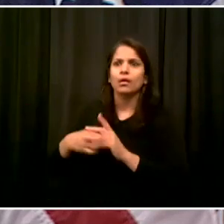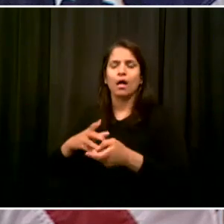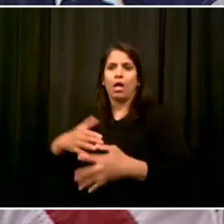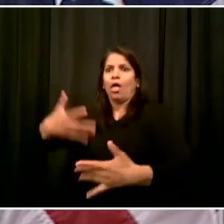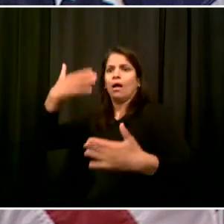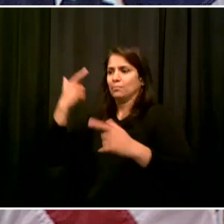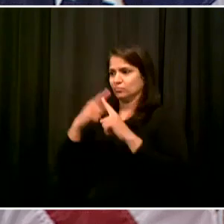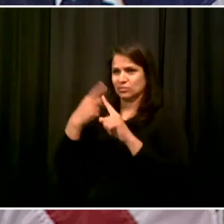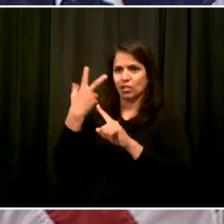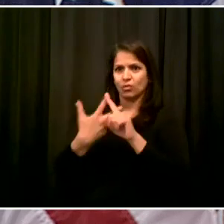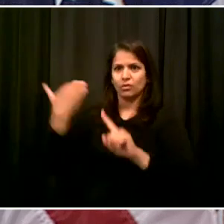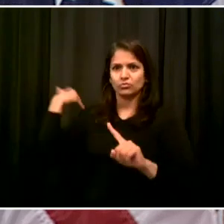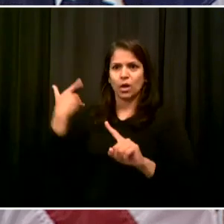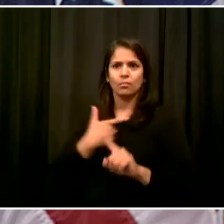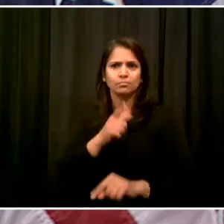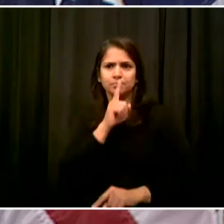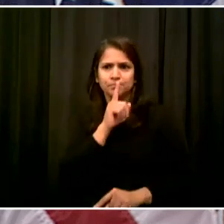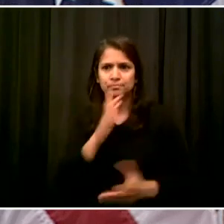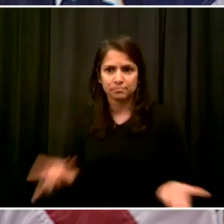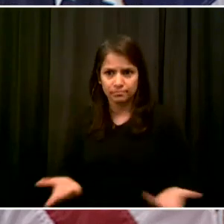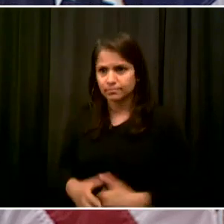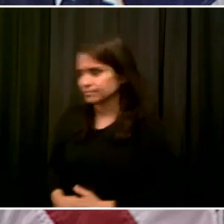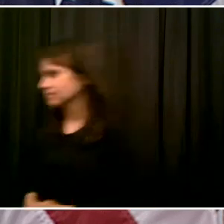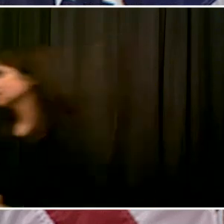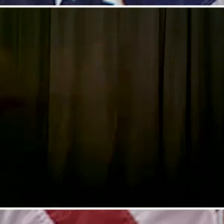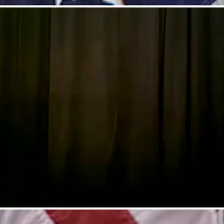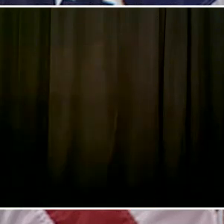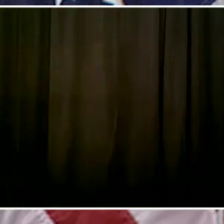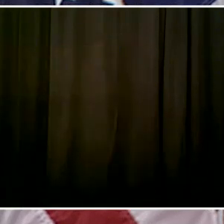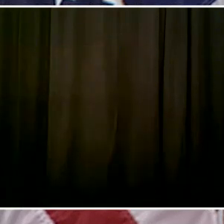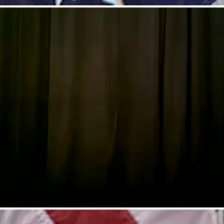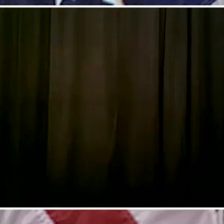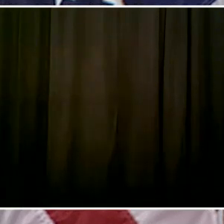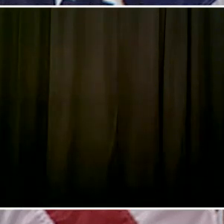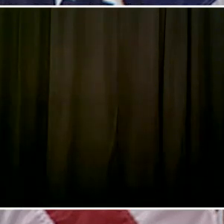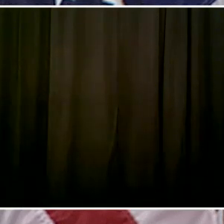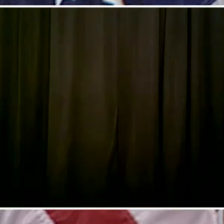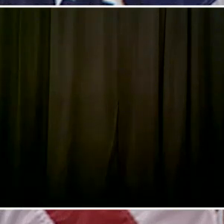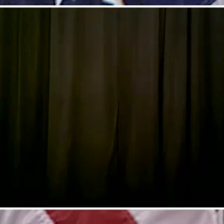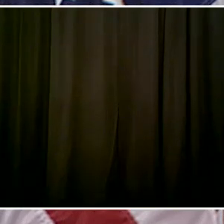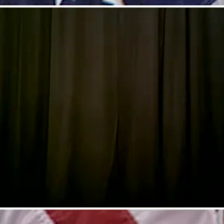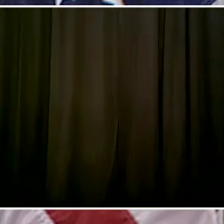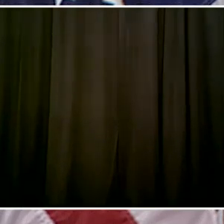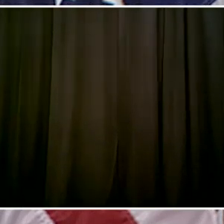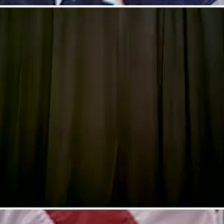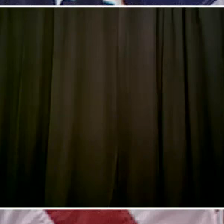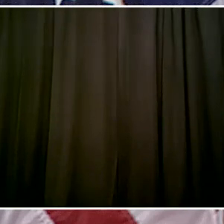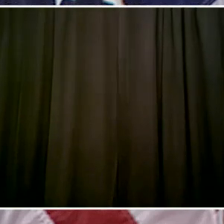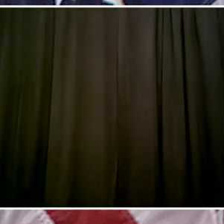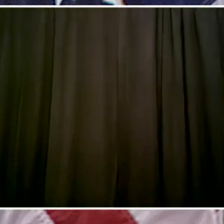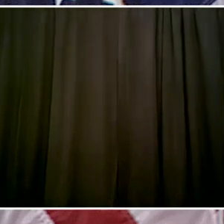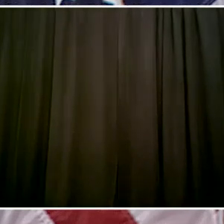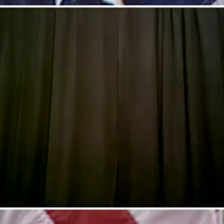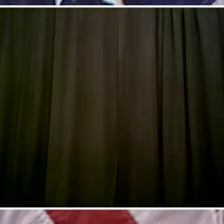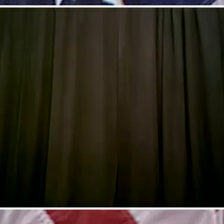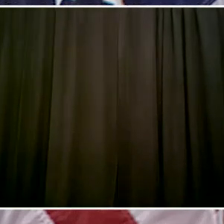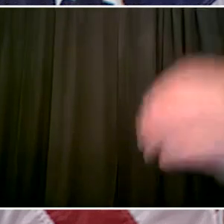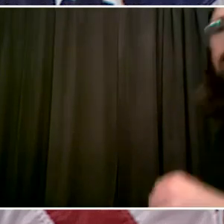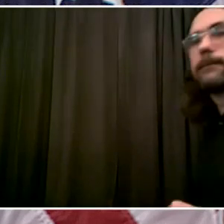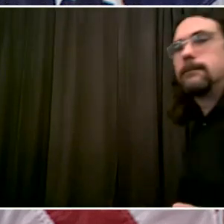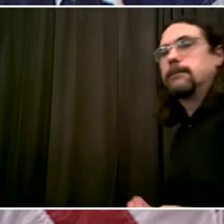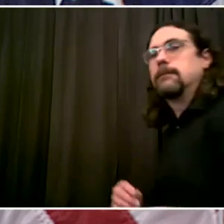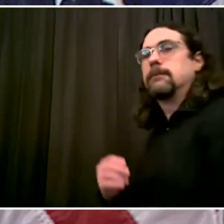Next, we have Ruvain from Hamodia. Good morning, Mr. Mayor. First of all, I agree with Julia. I request that